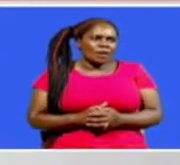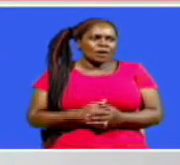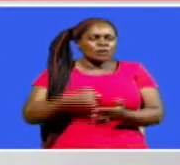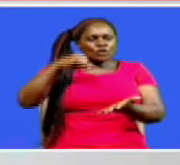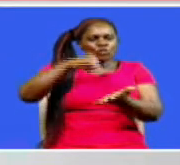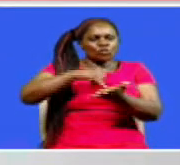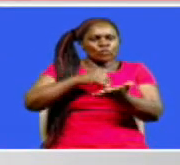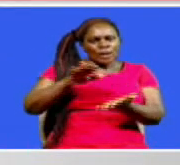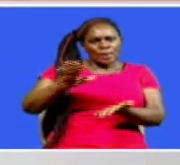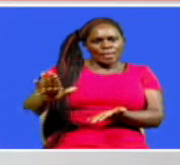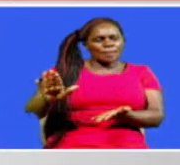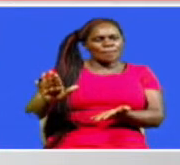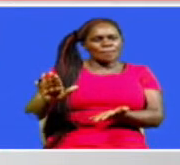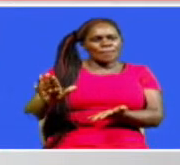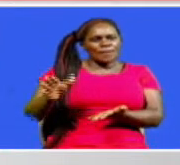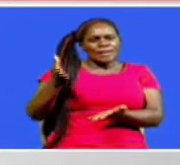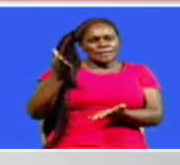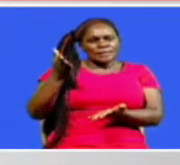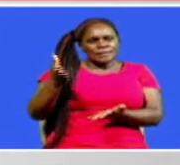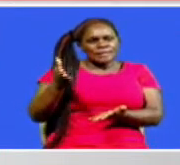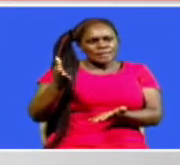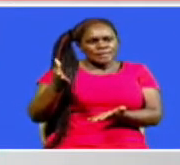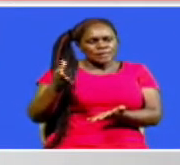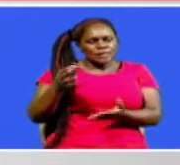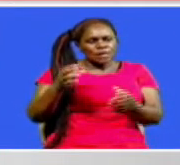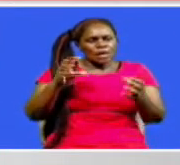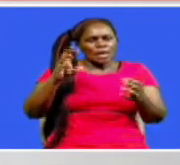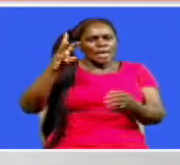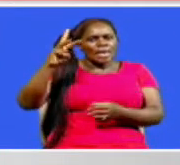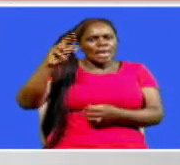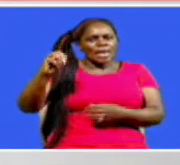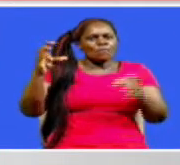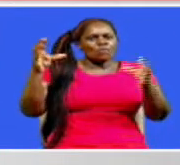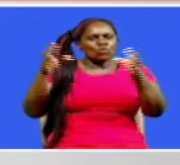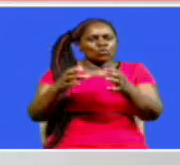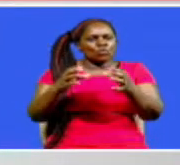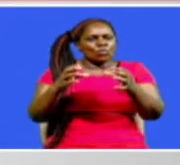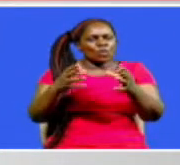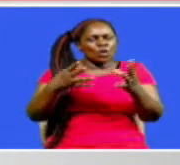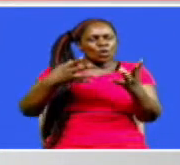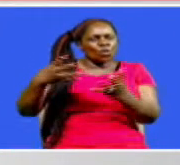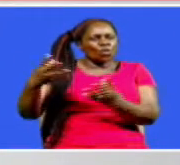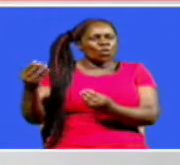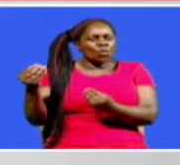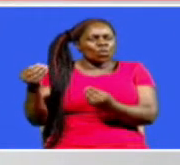them. These ones who are in job group M, like those who went to